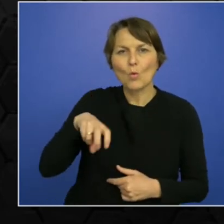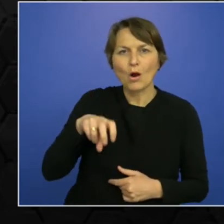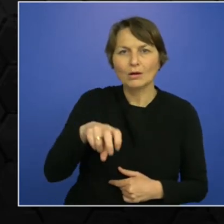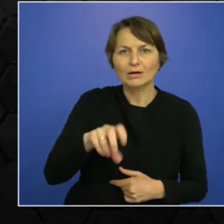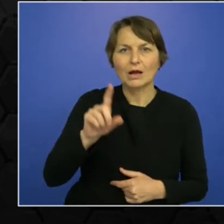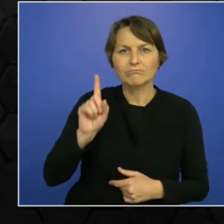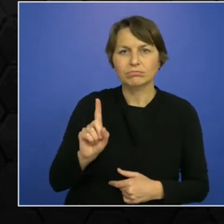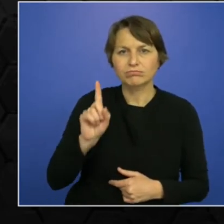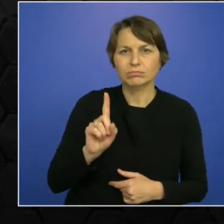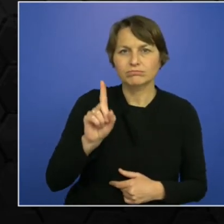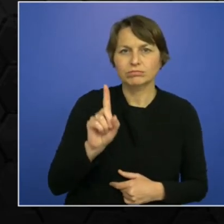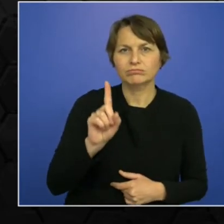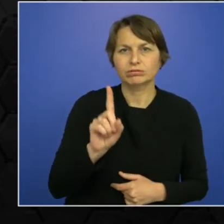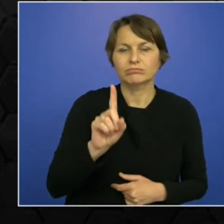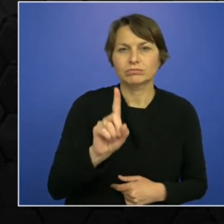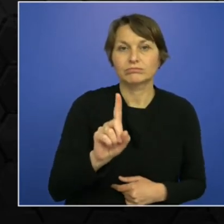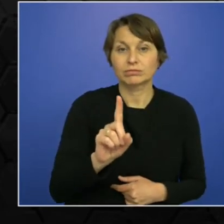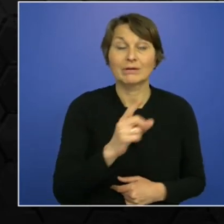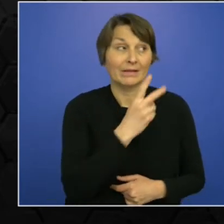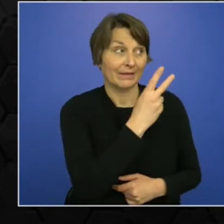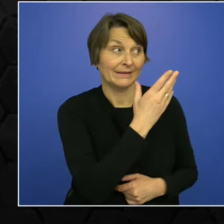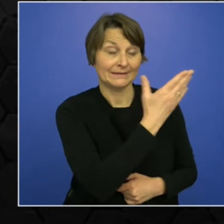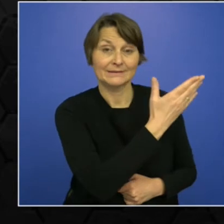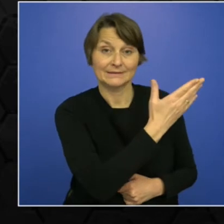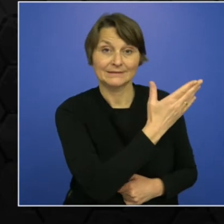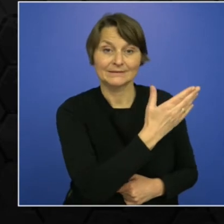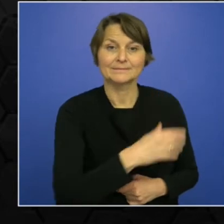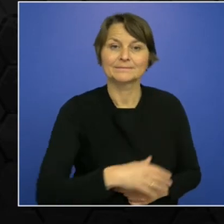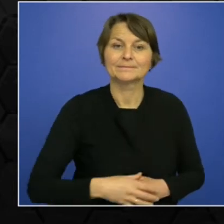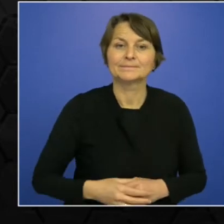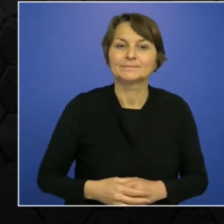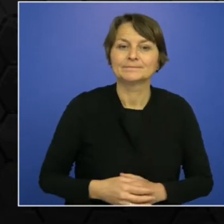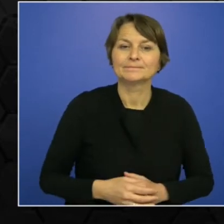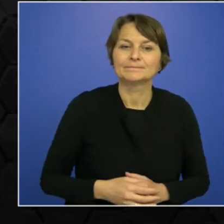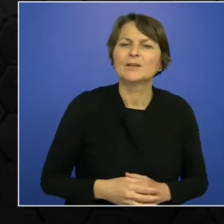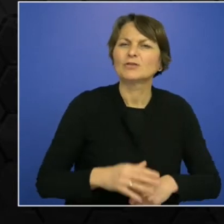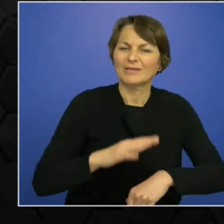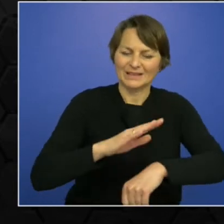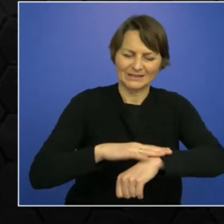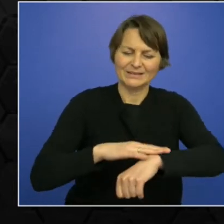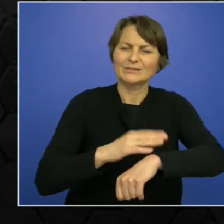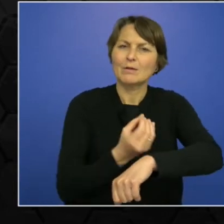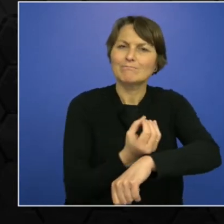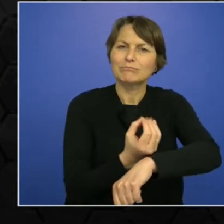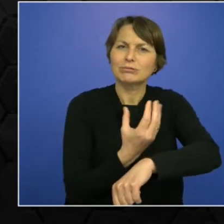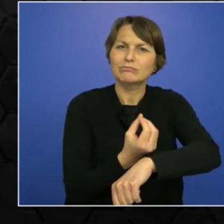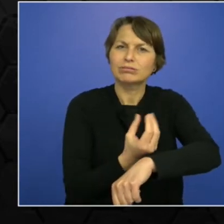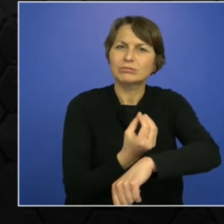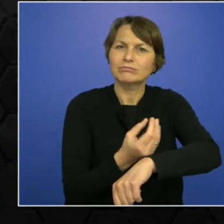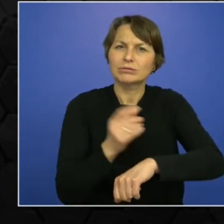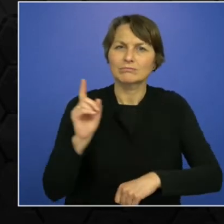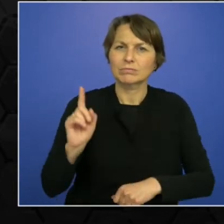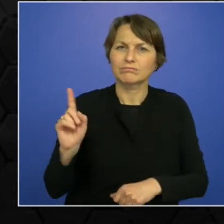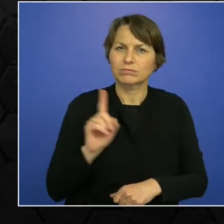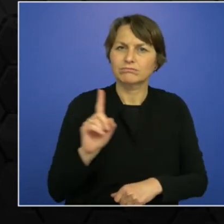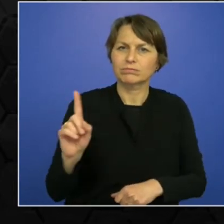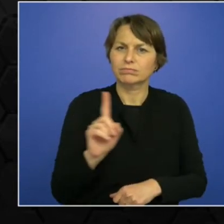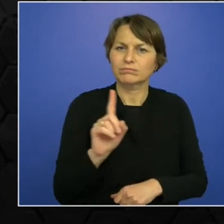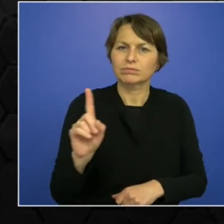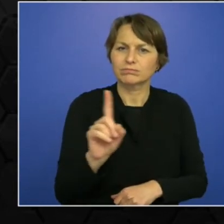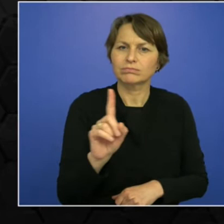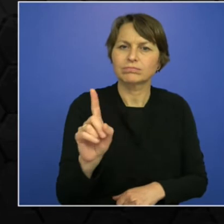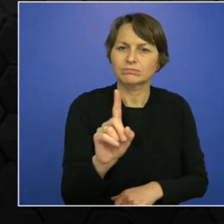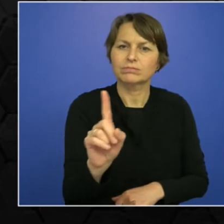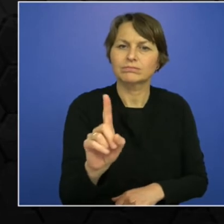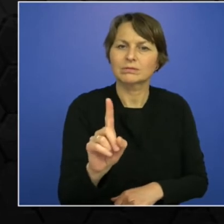data from the accelerometer. So I said I talk about the accelerometer, and the gyroscope is what we're using. So what an accelerometer